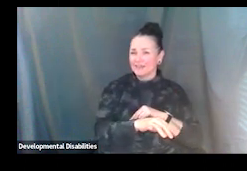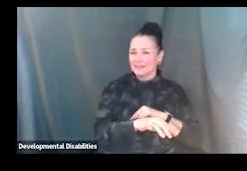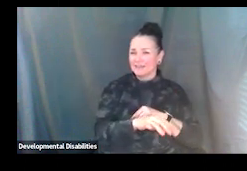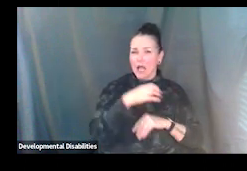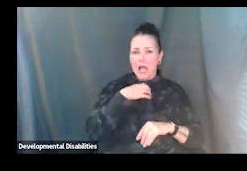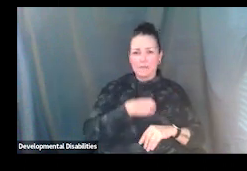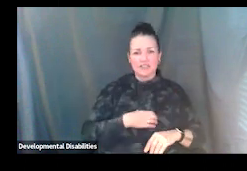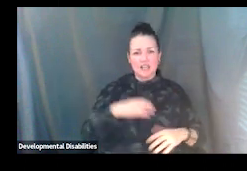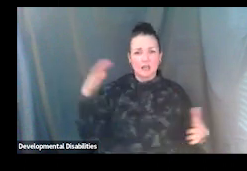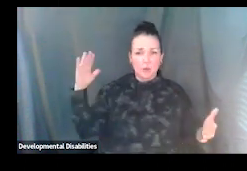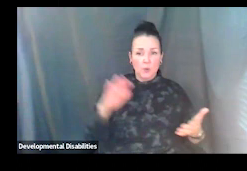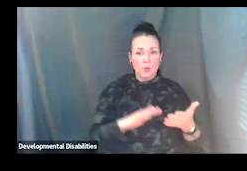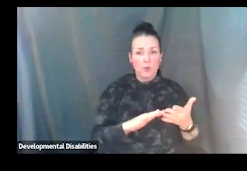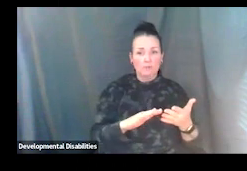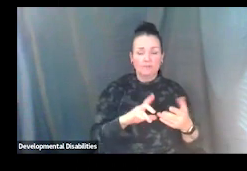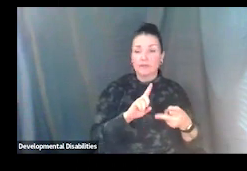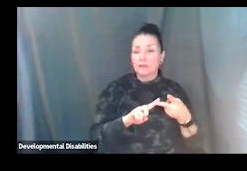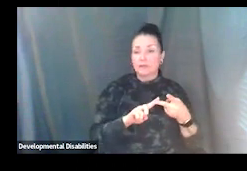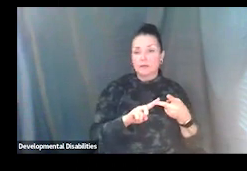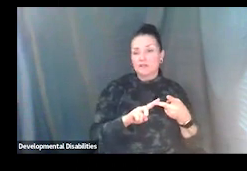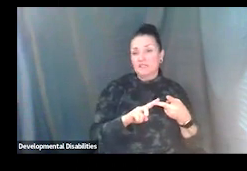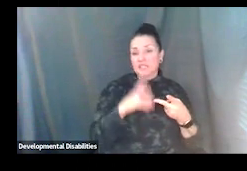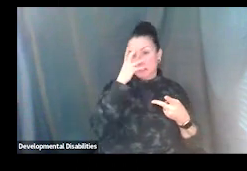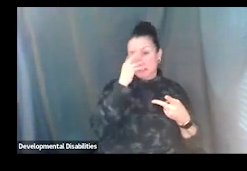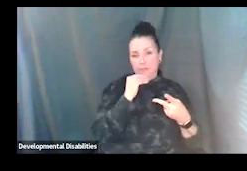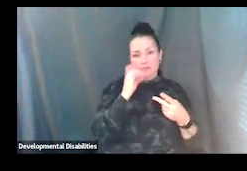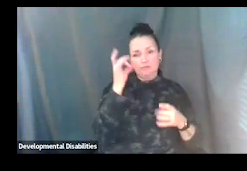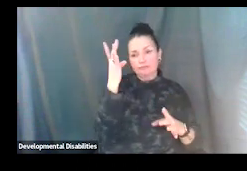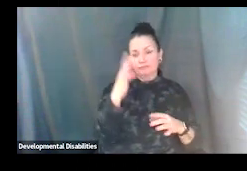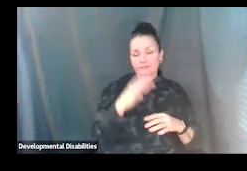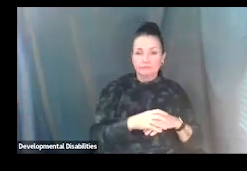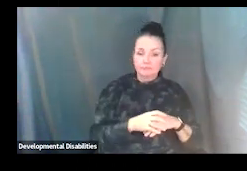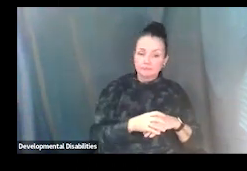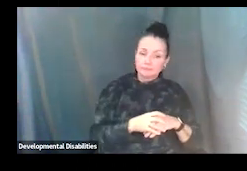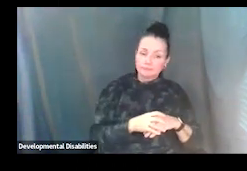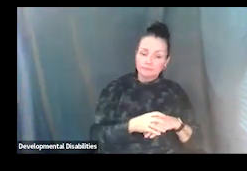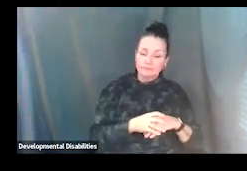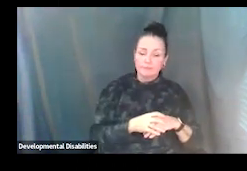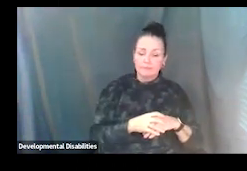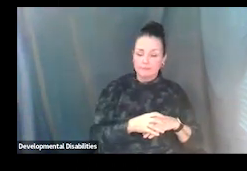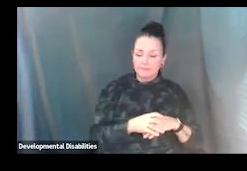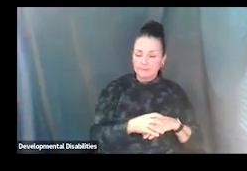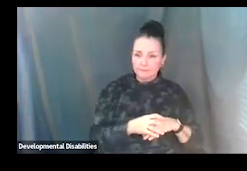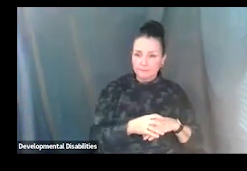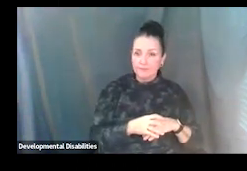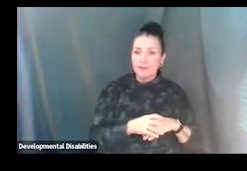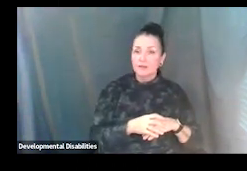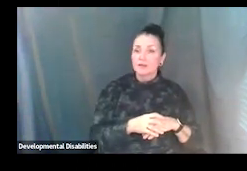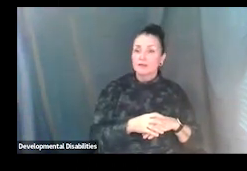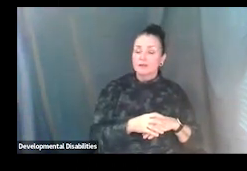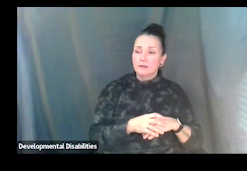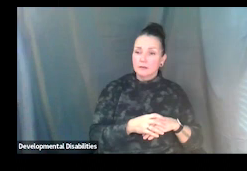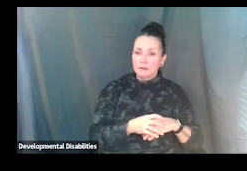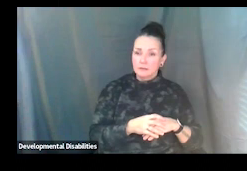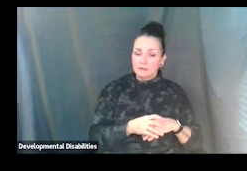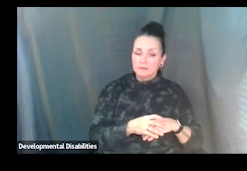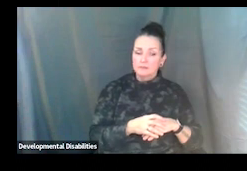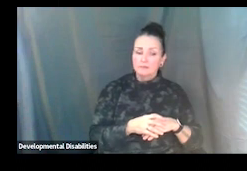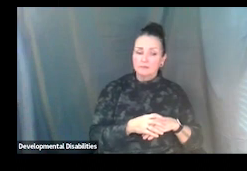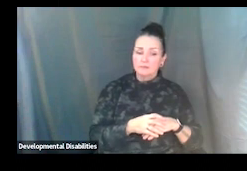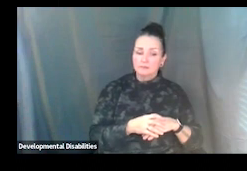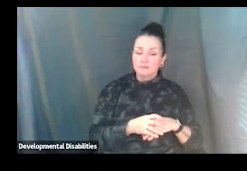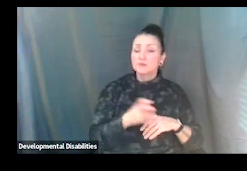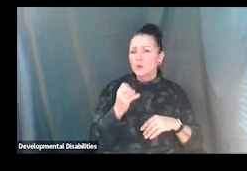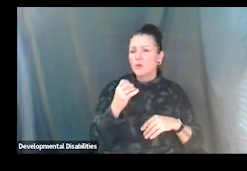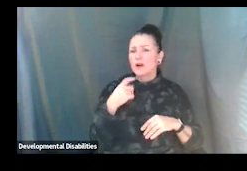And often the preschool kids with ADHD, not only are they hyperactive, impulsive in the day, but they also are not